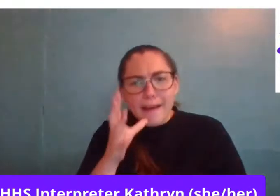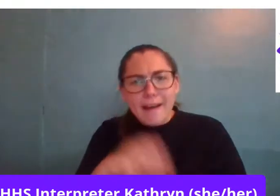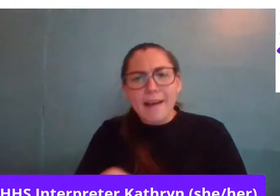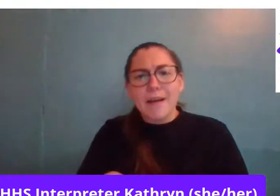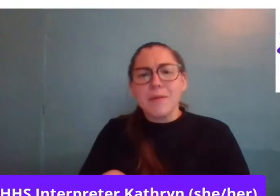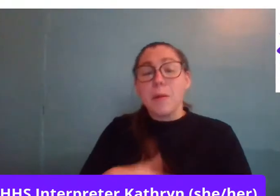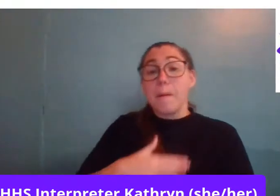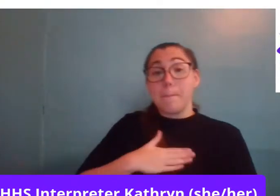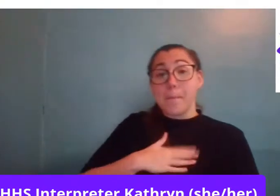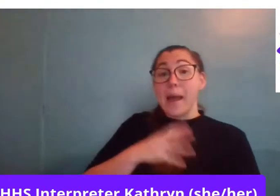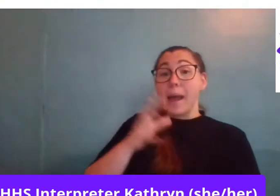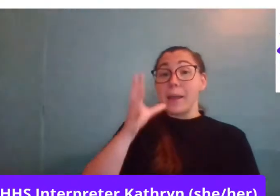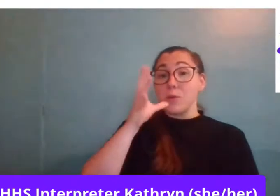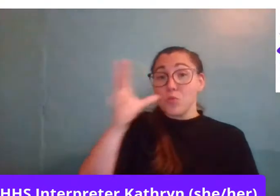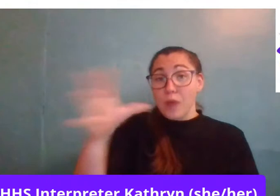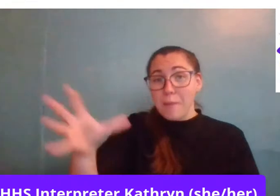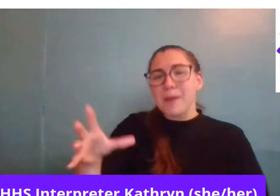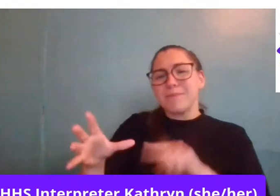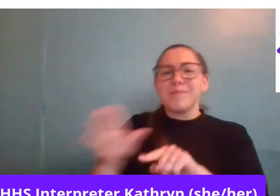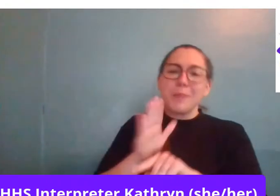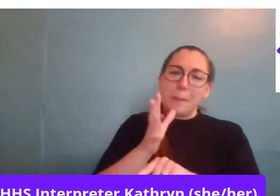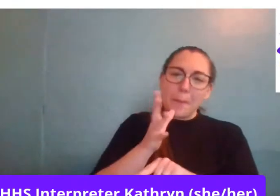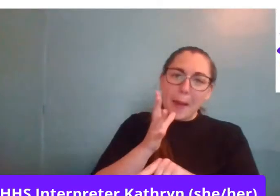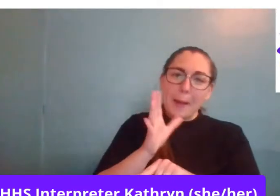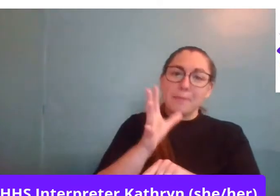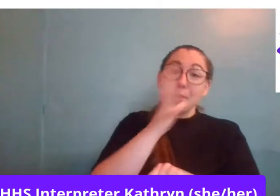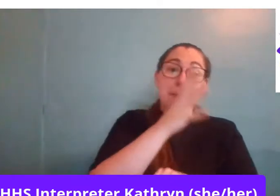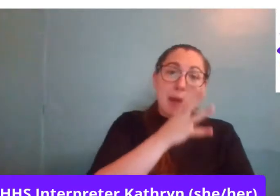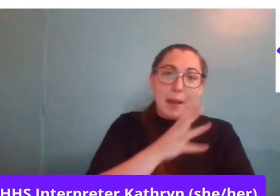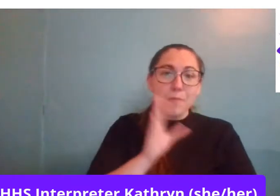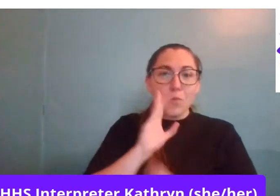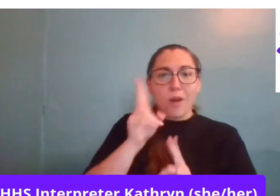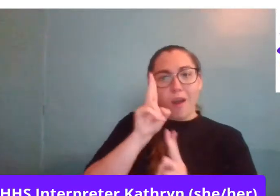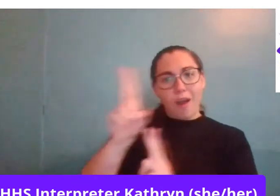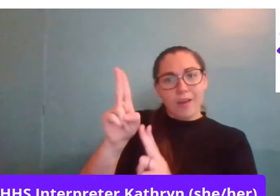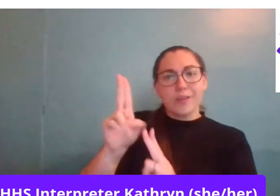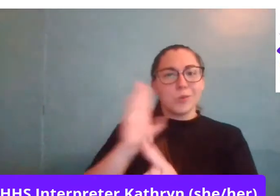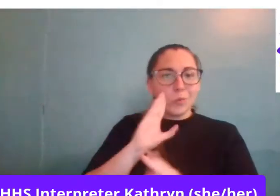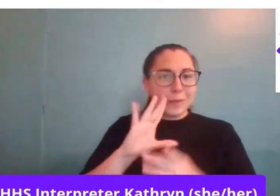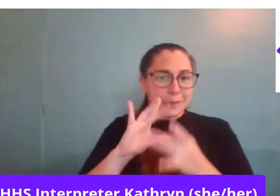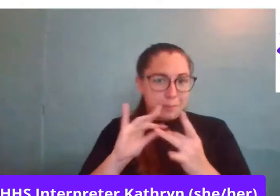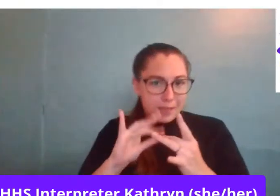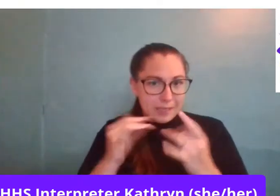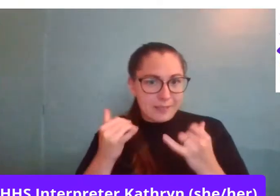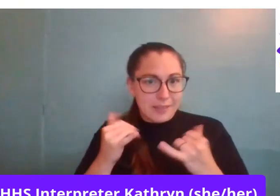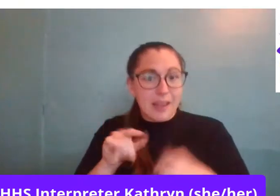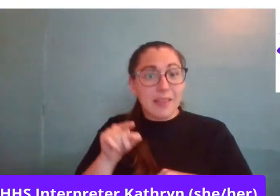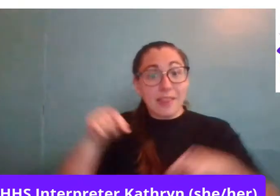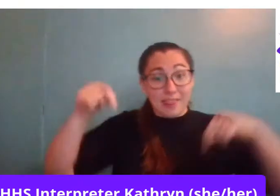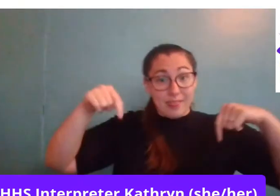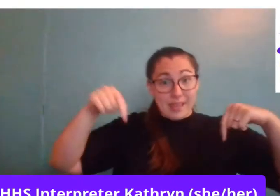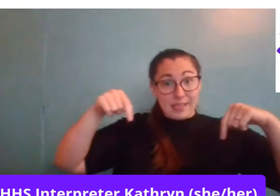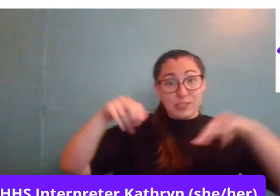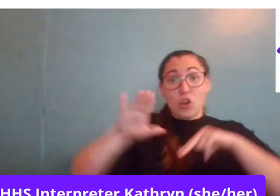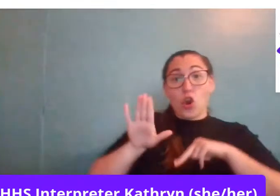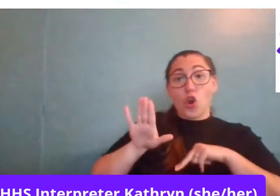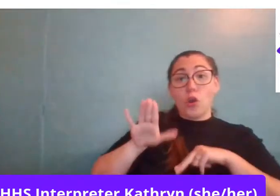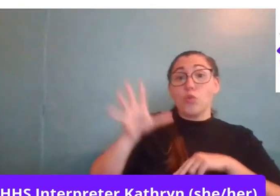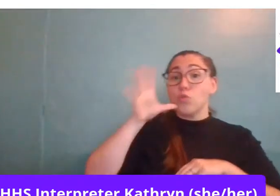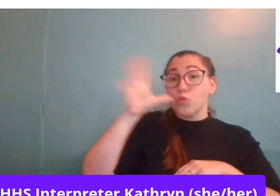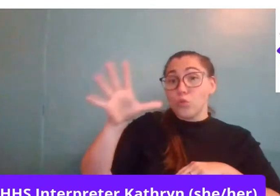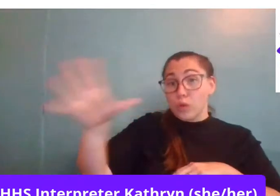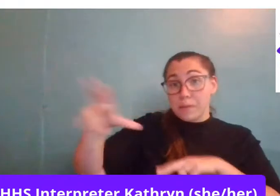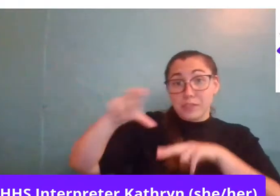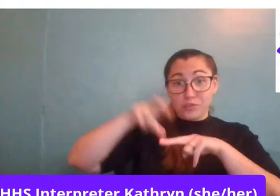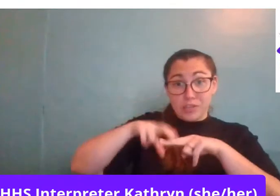mother, which we lost in 19, and we'll be honoring her tonight. Actually, speaking of her, this is her chair that I'm